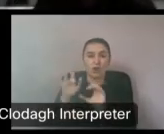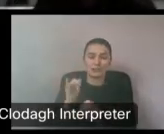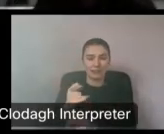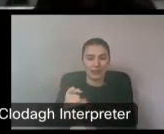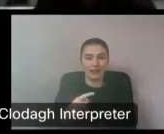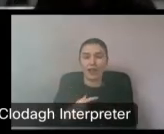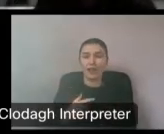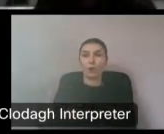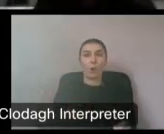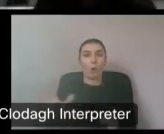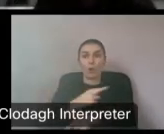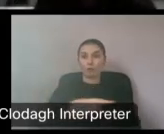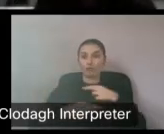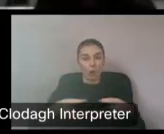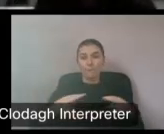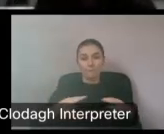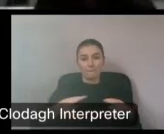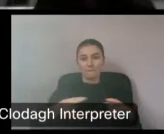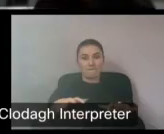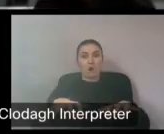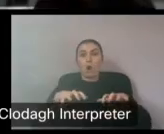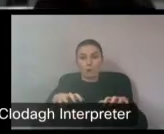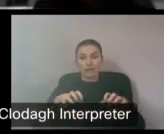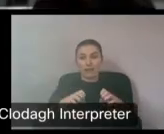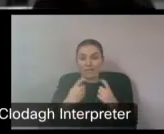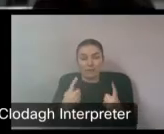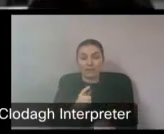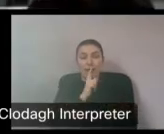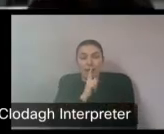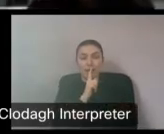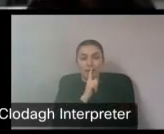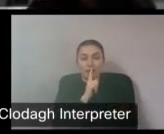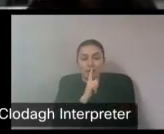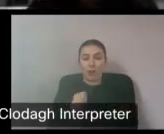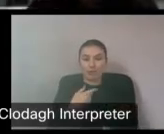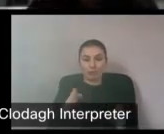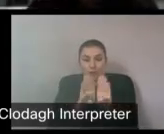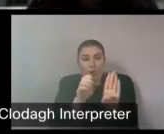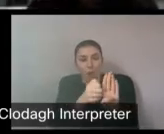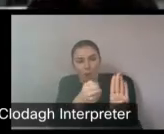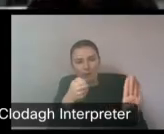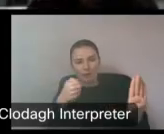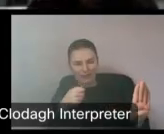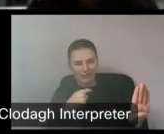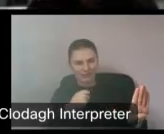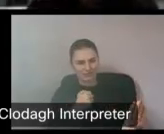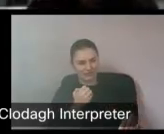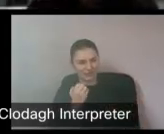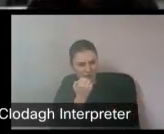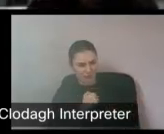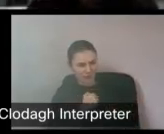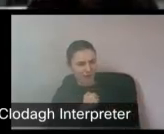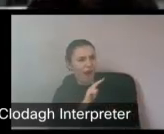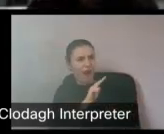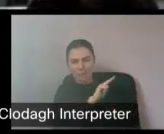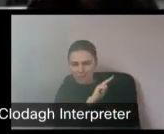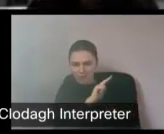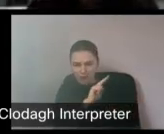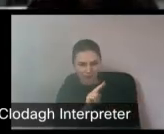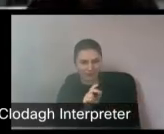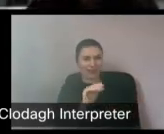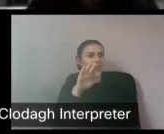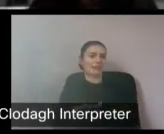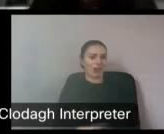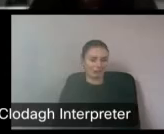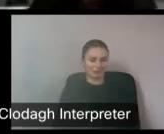room froze, and everybody went silent. So I opened the door and I said, excuse me, I am not little.